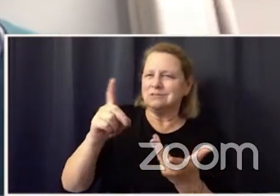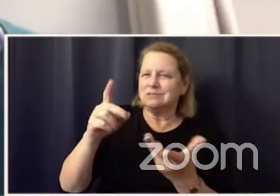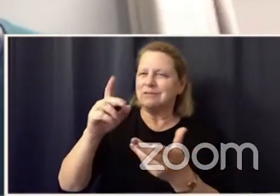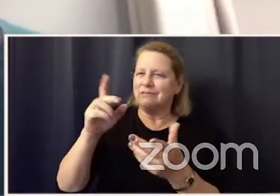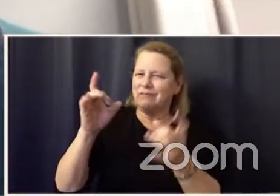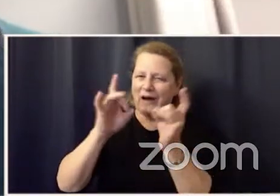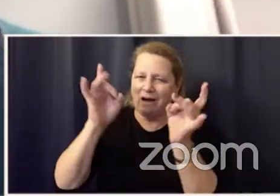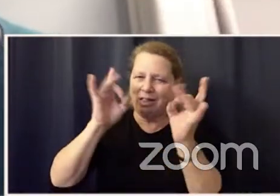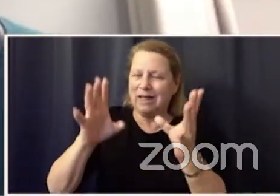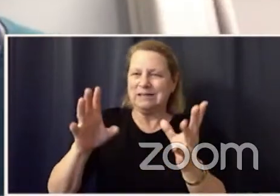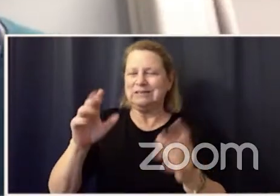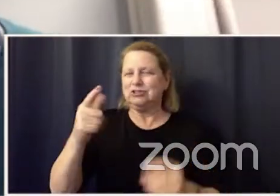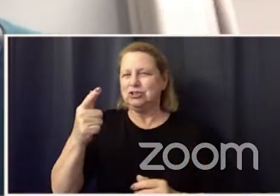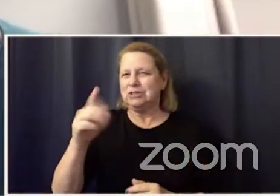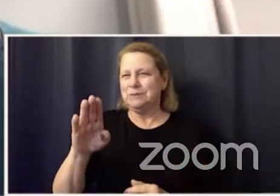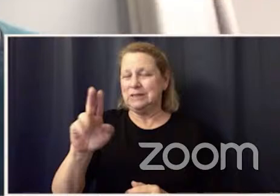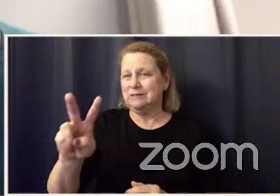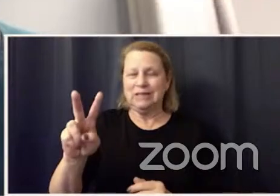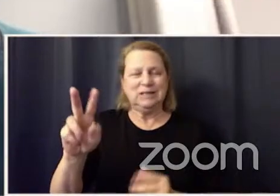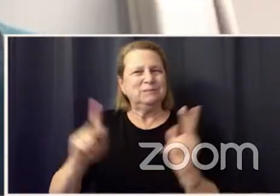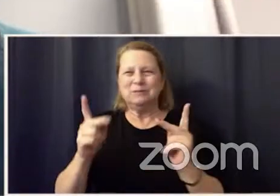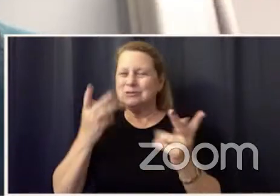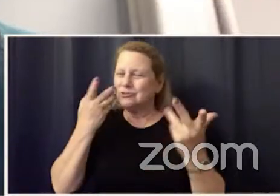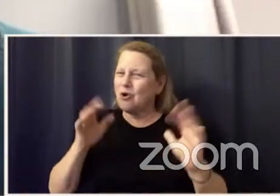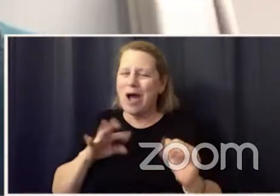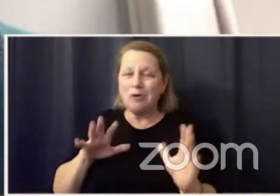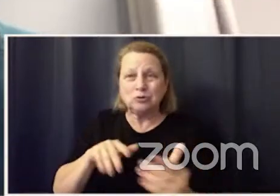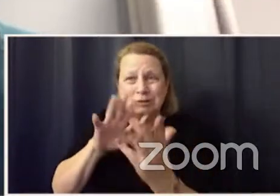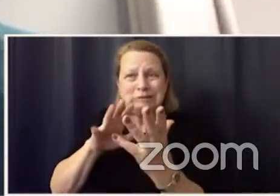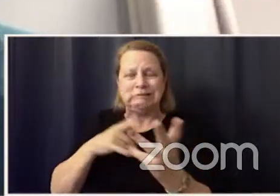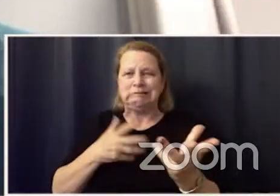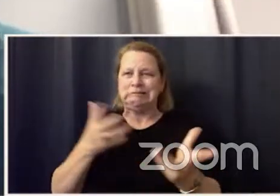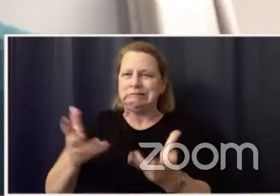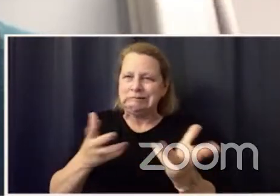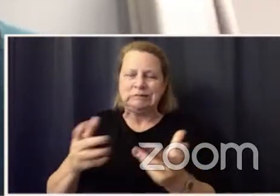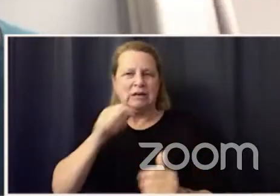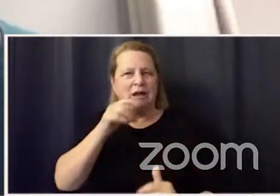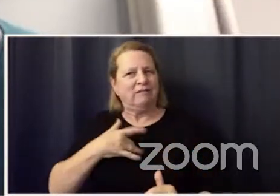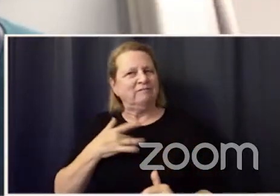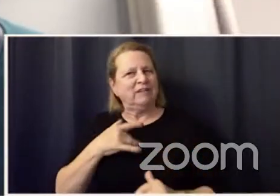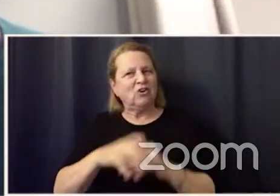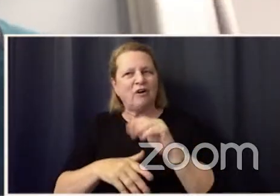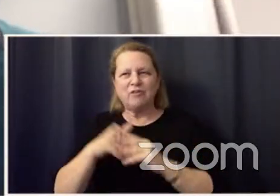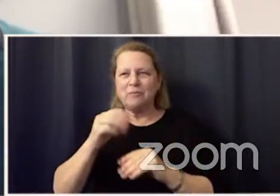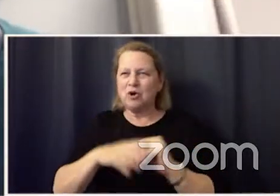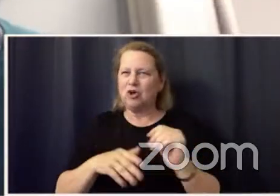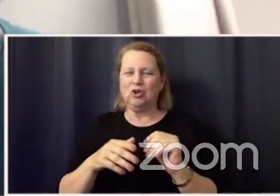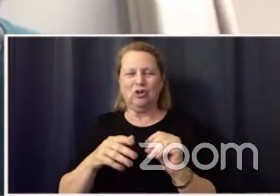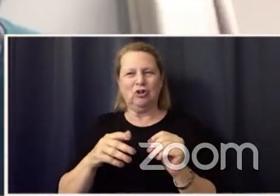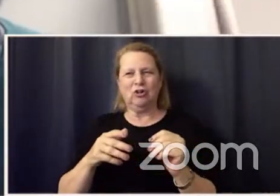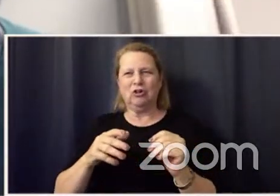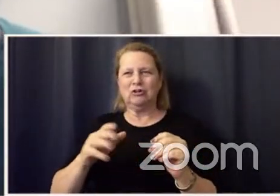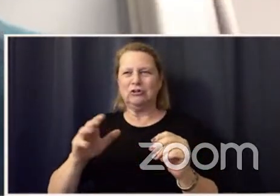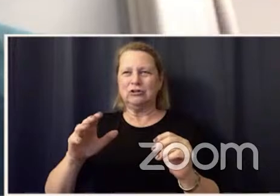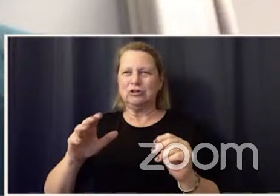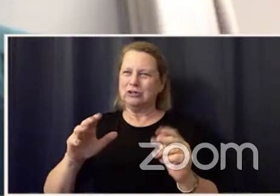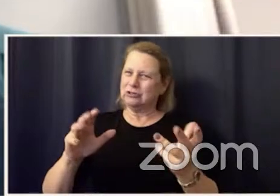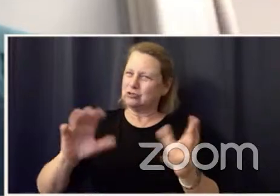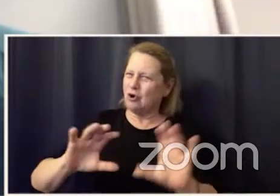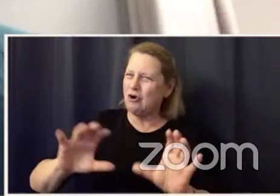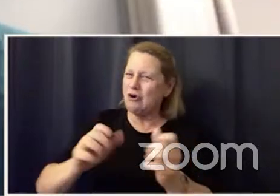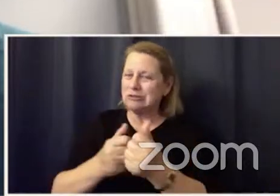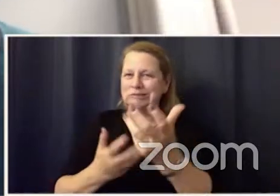to address this public health crisis, and not really feeling comfortable with this topic. And so